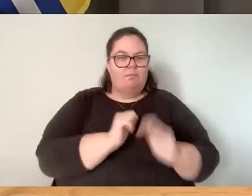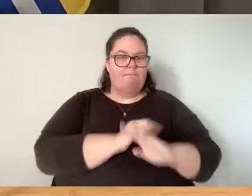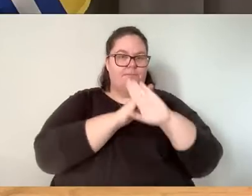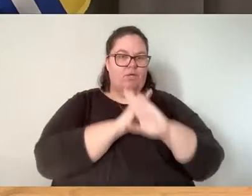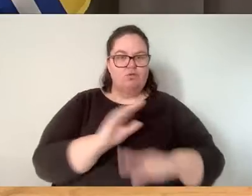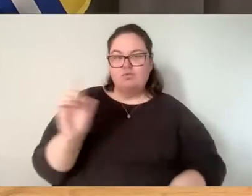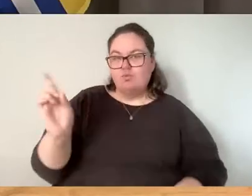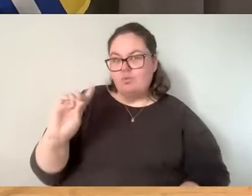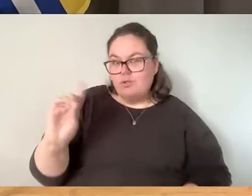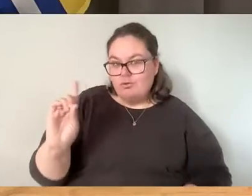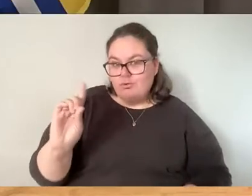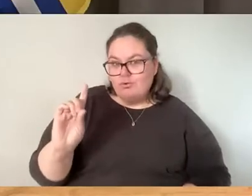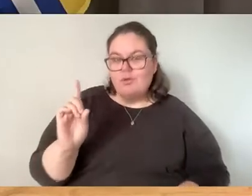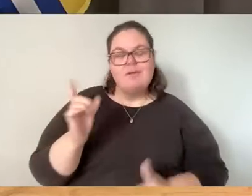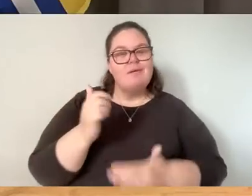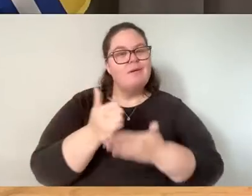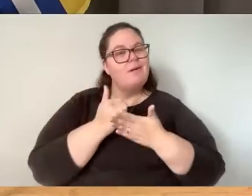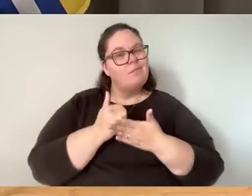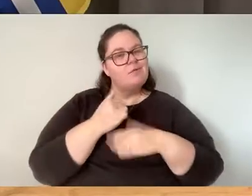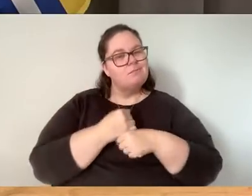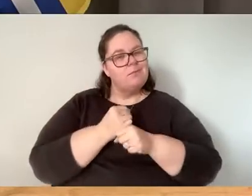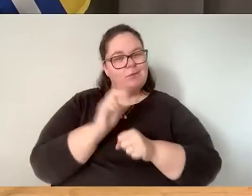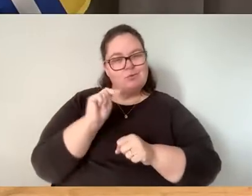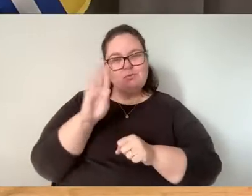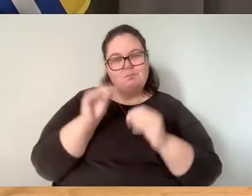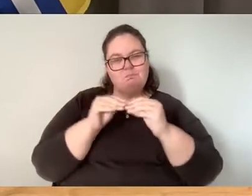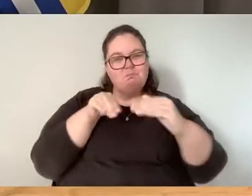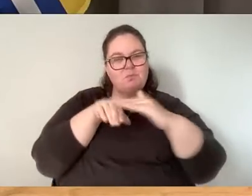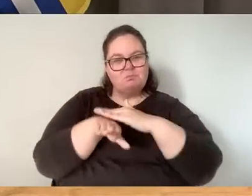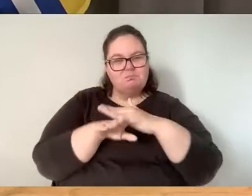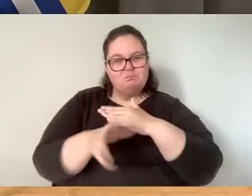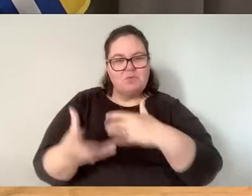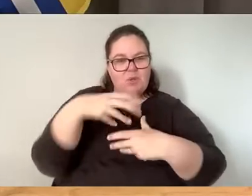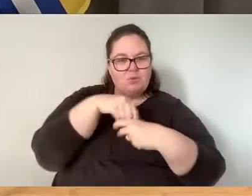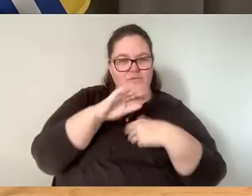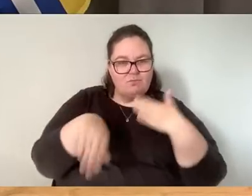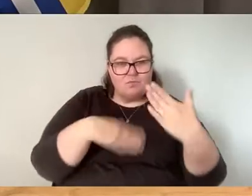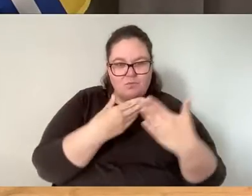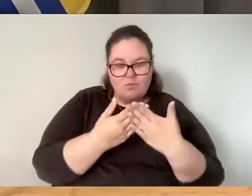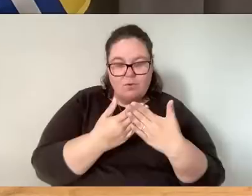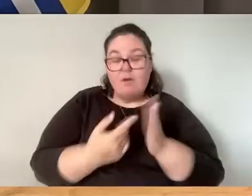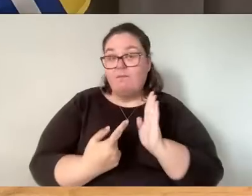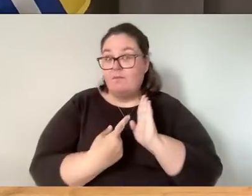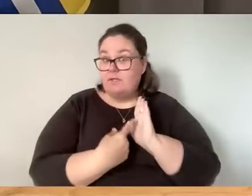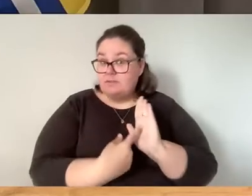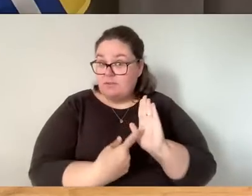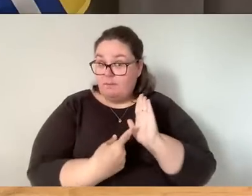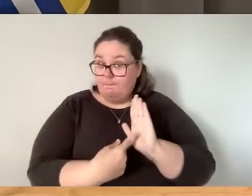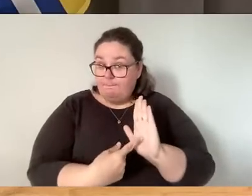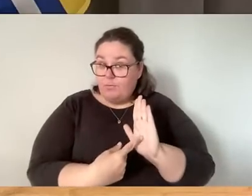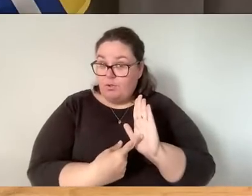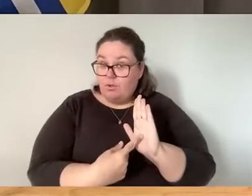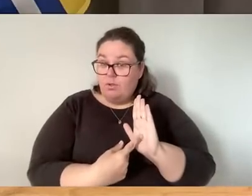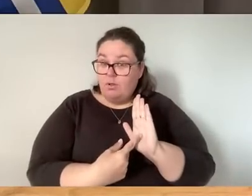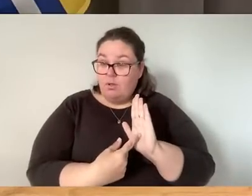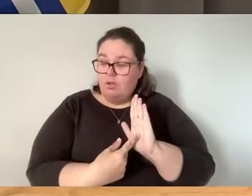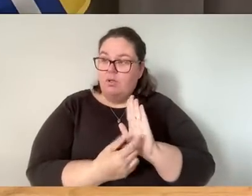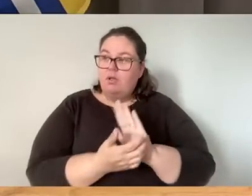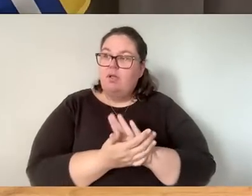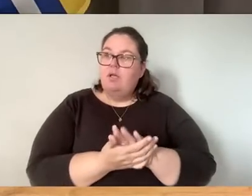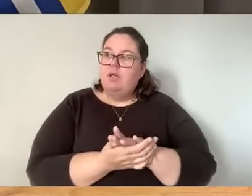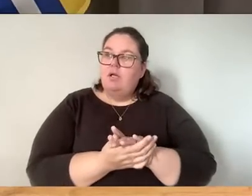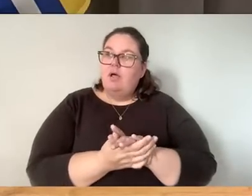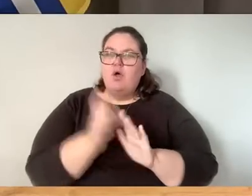a New Brunswick that is more inclusive. By example, and recognize that an accessible